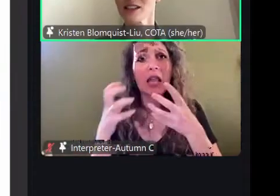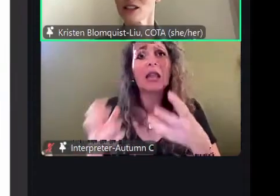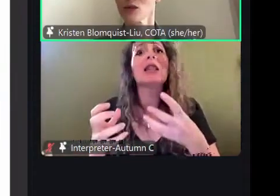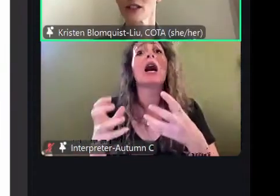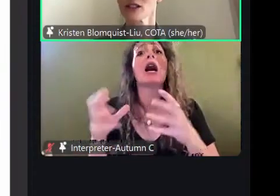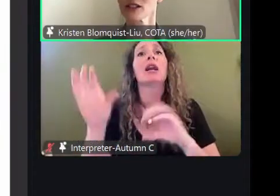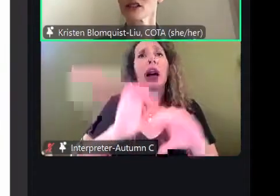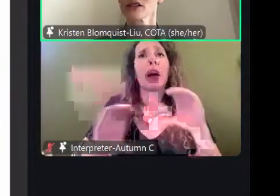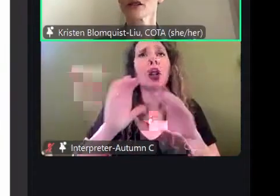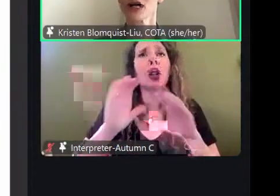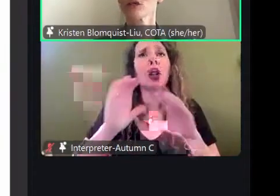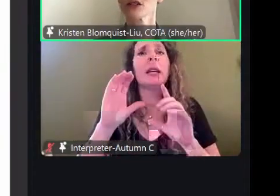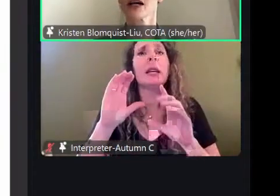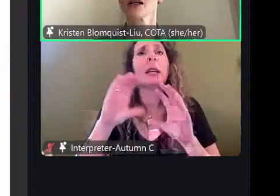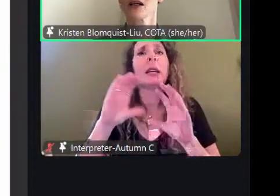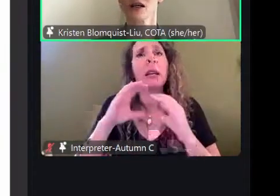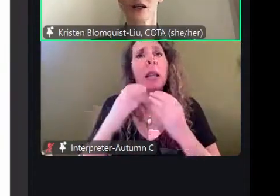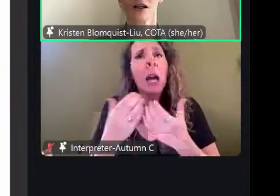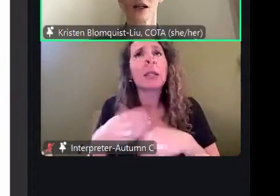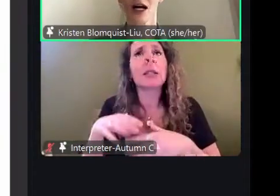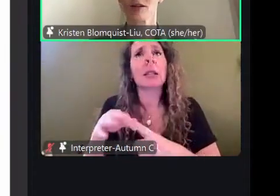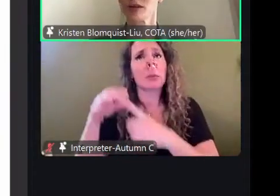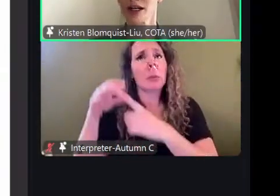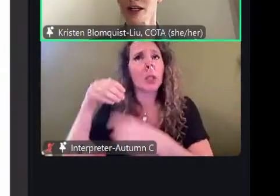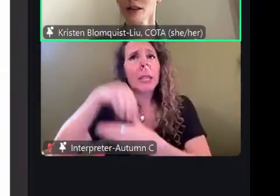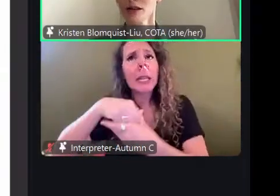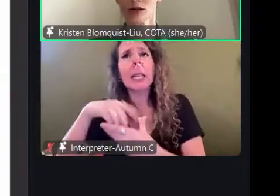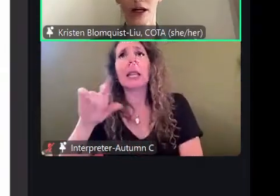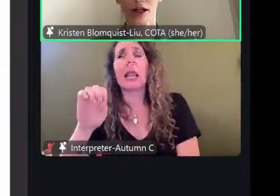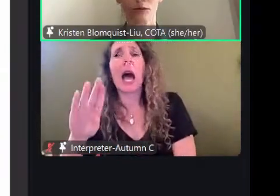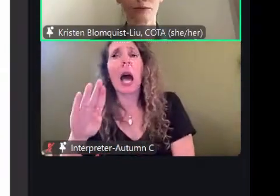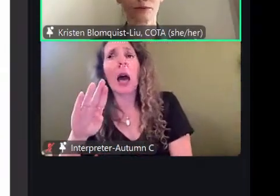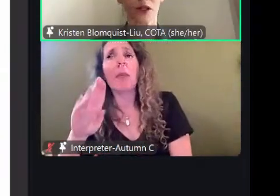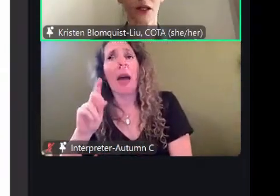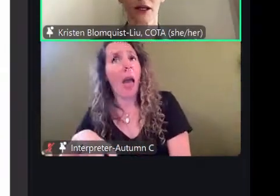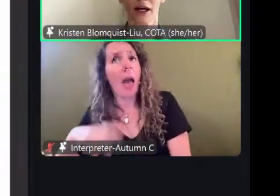chemistry classes, especially in the labs, that have to be done.